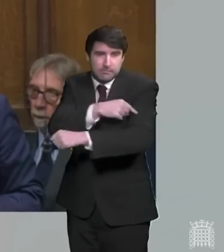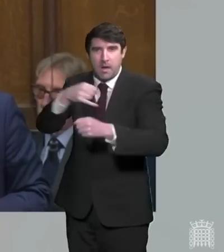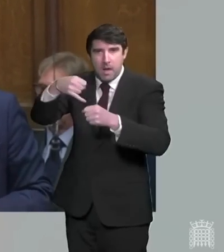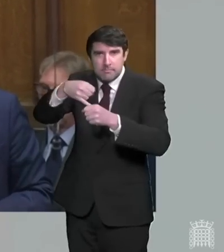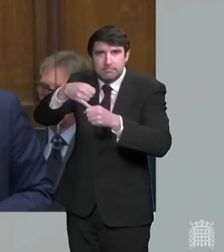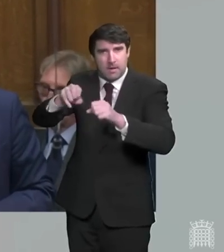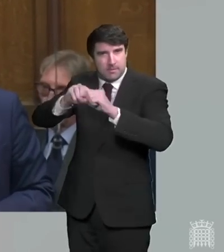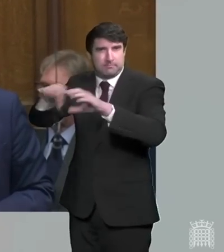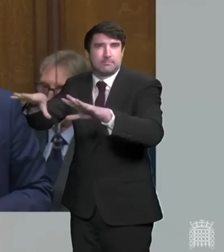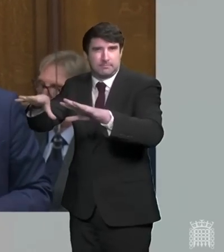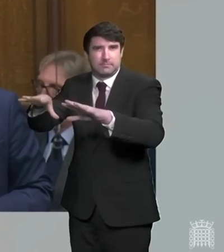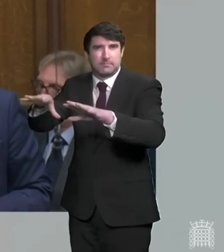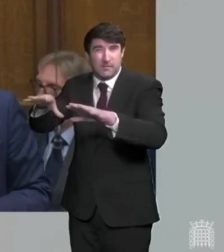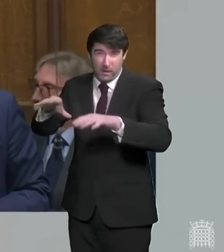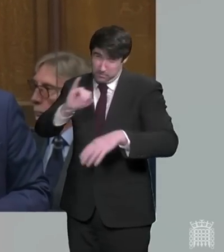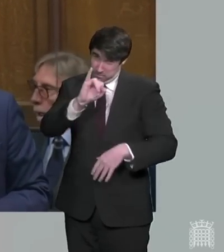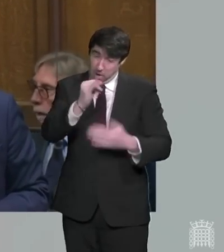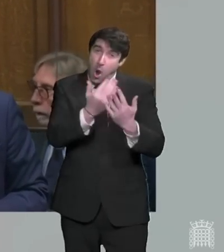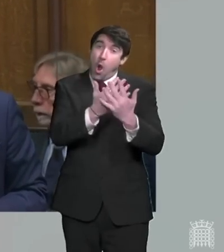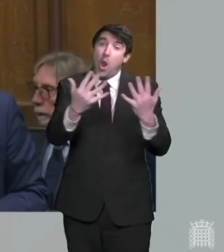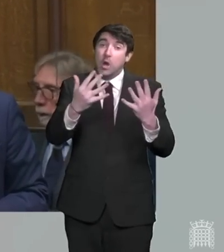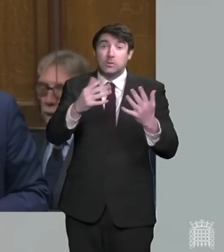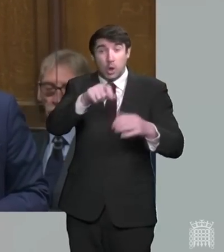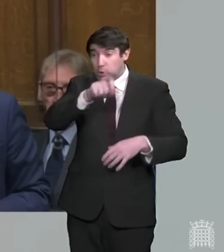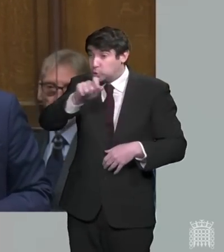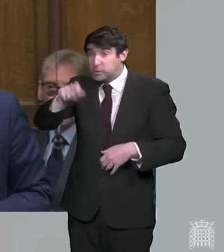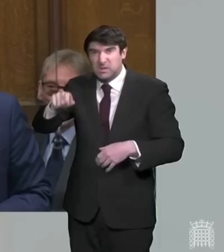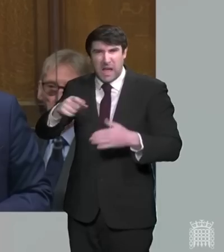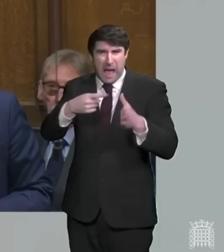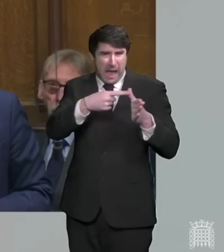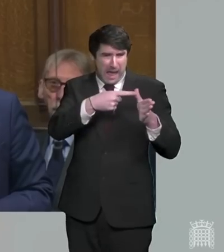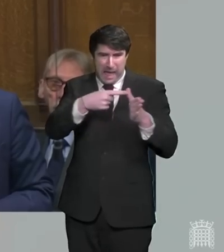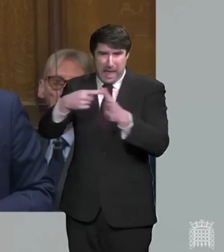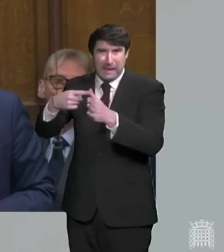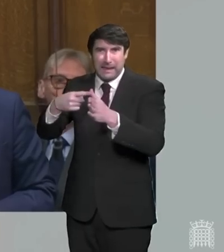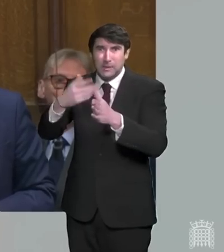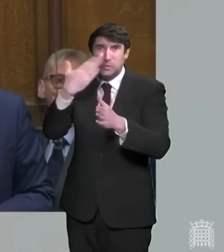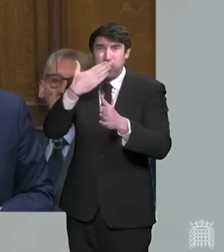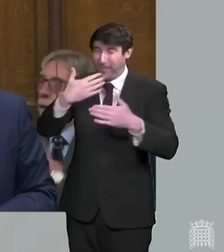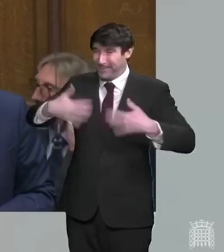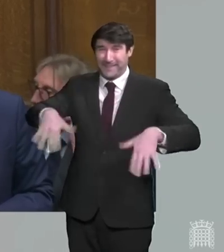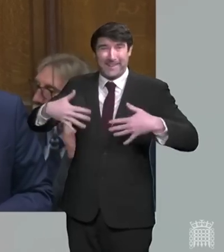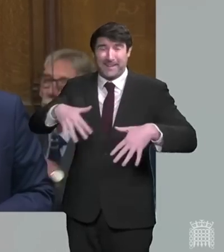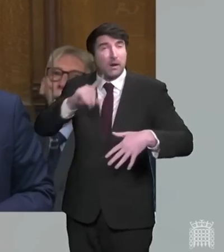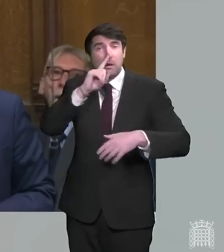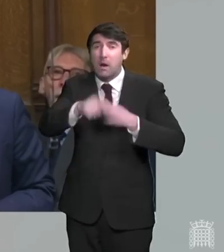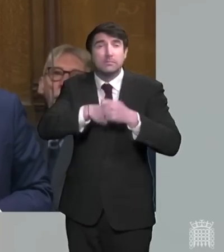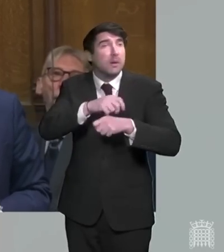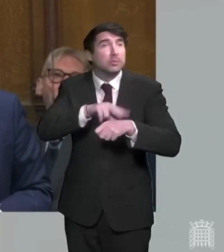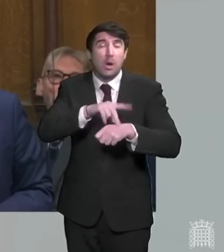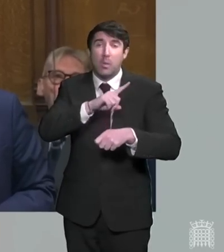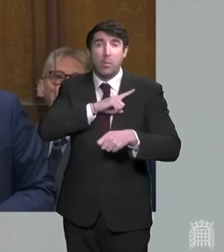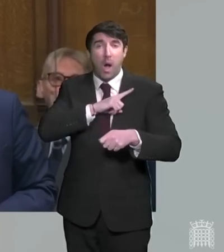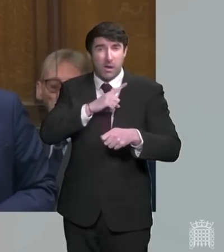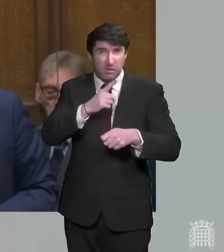the scandal of straight-A students being denied the chance to become a doctor. Patients support our plan. The NHS supports our plan.